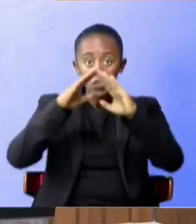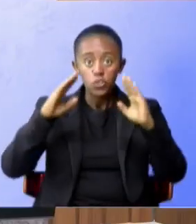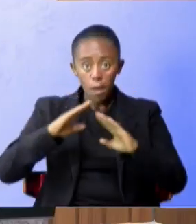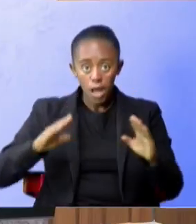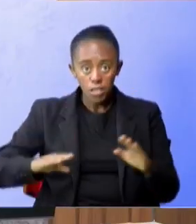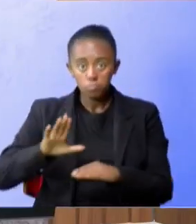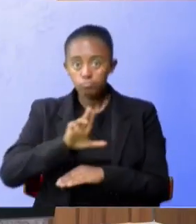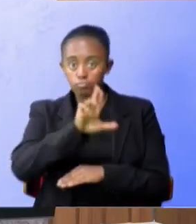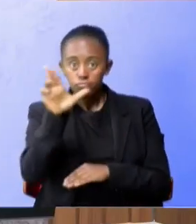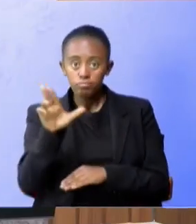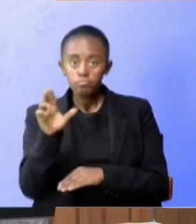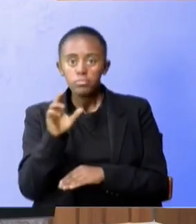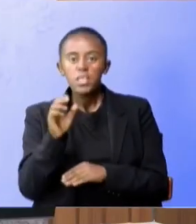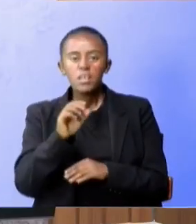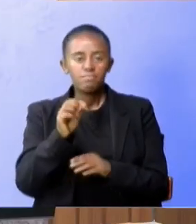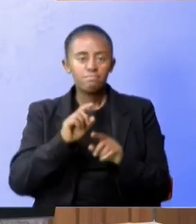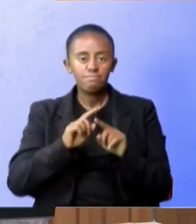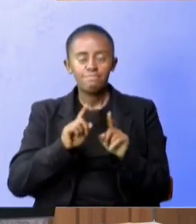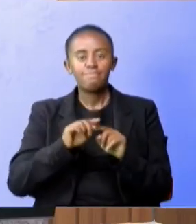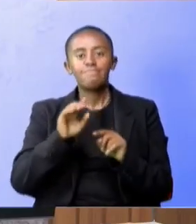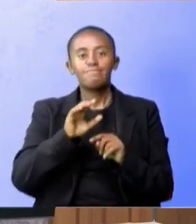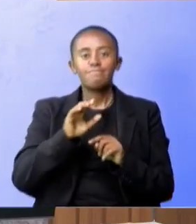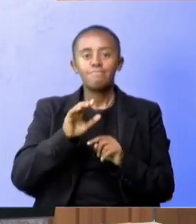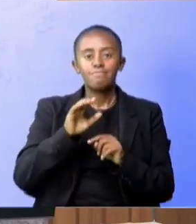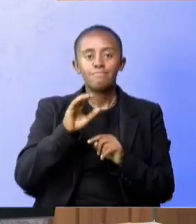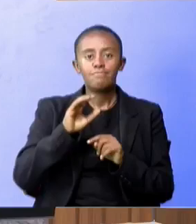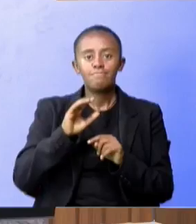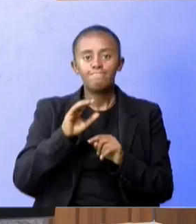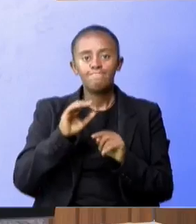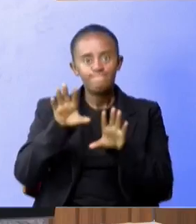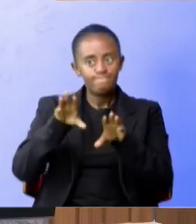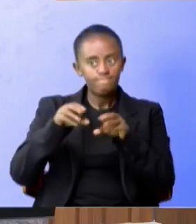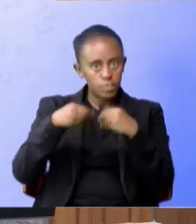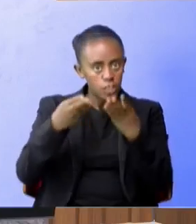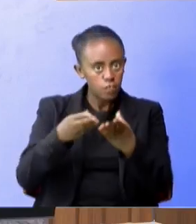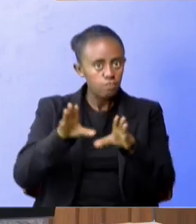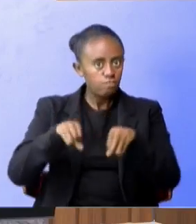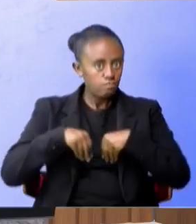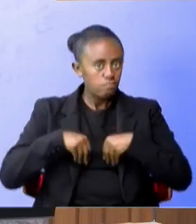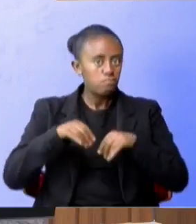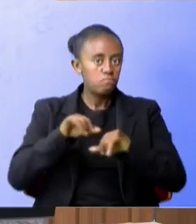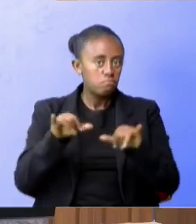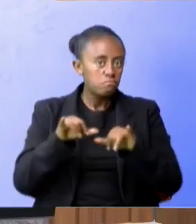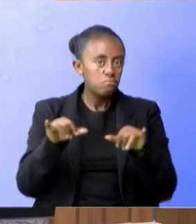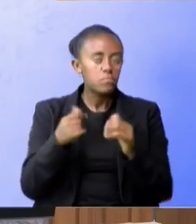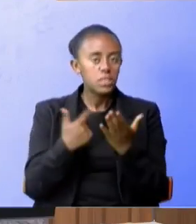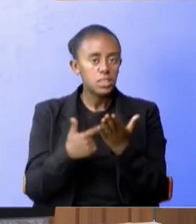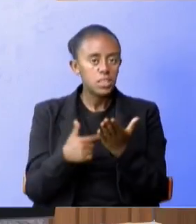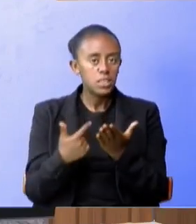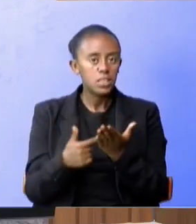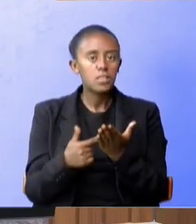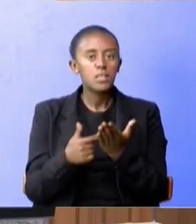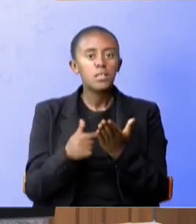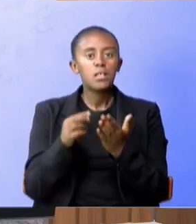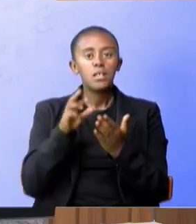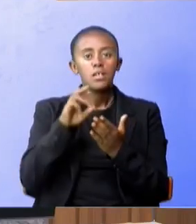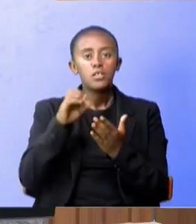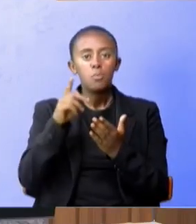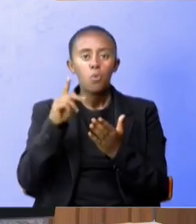it's very common for people to give gifts and receive them. Just like that. So this